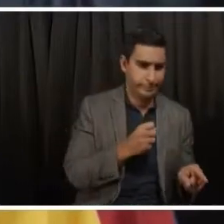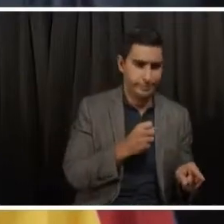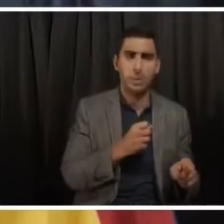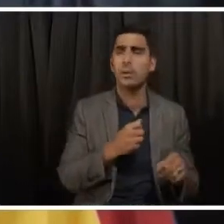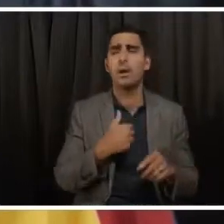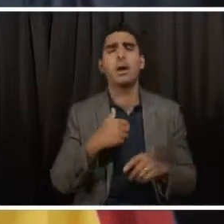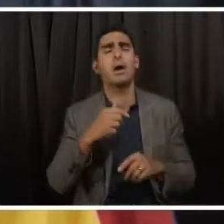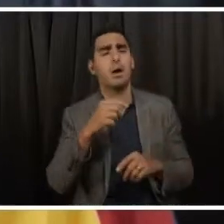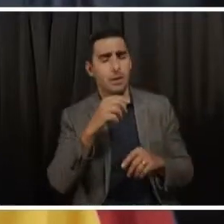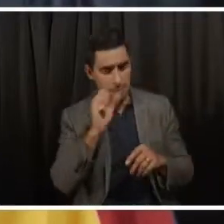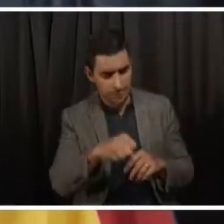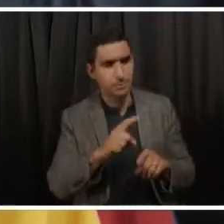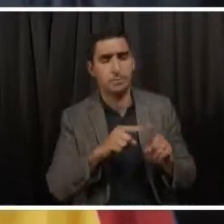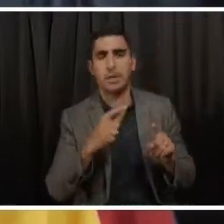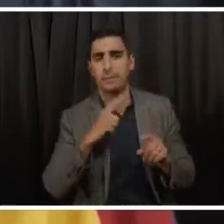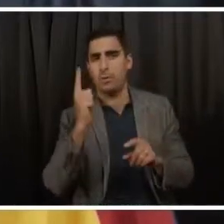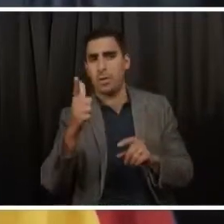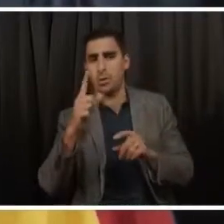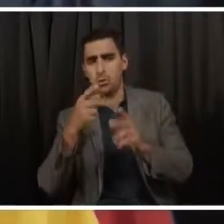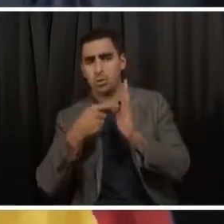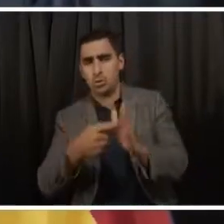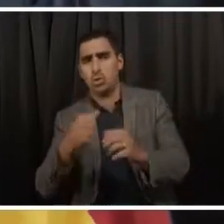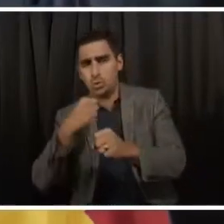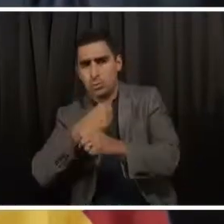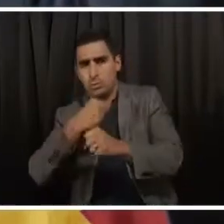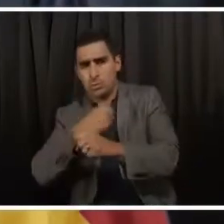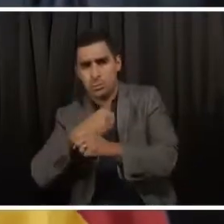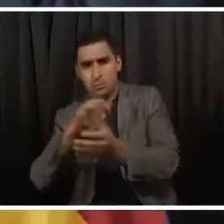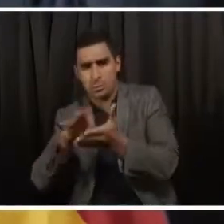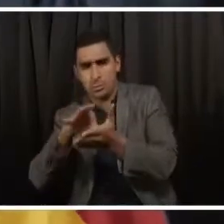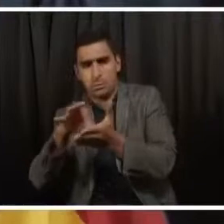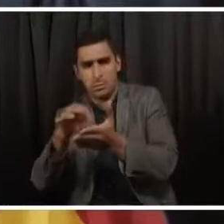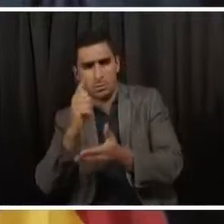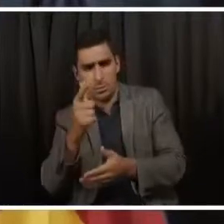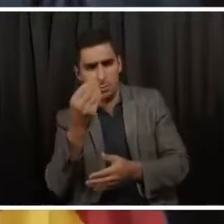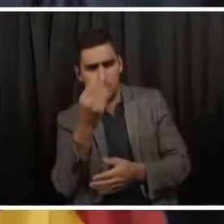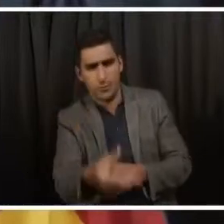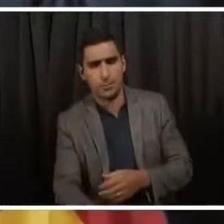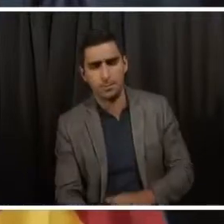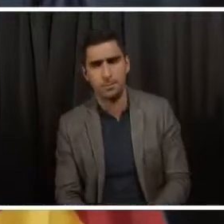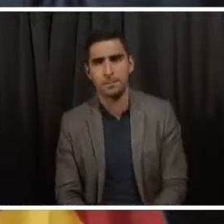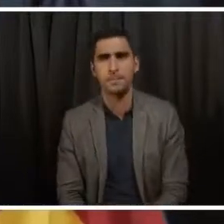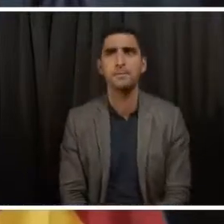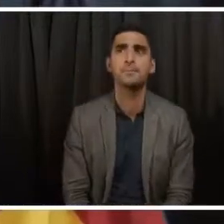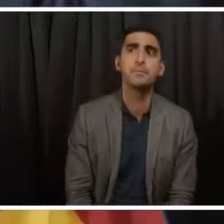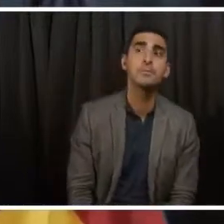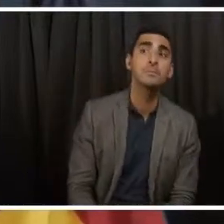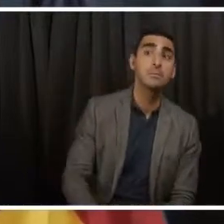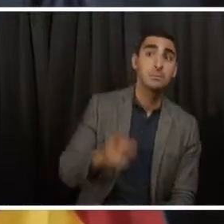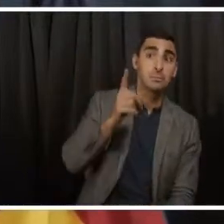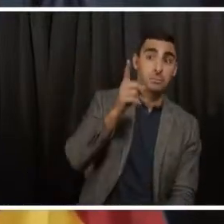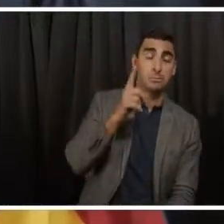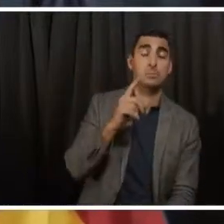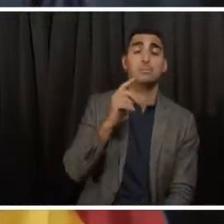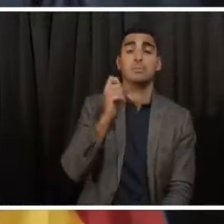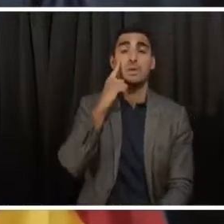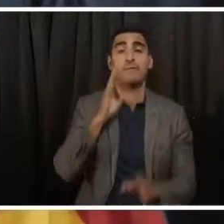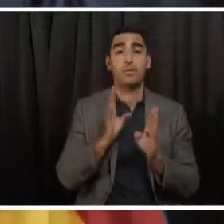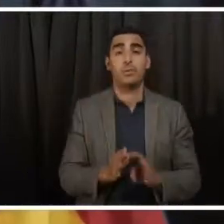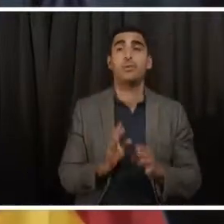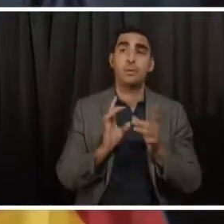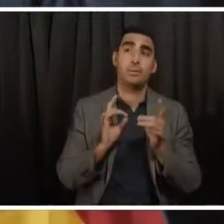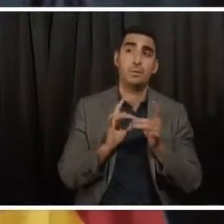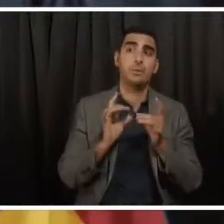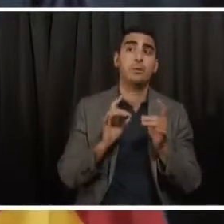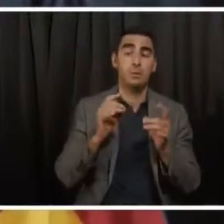statistics. I am proud of our tracking. We do have. We were in the forefront. We were getting a lot of